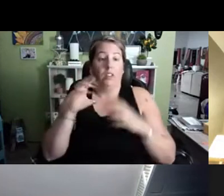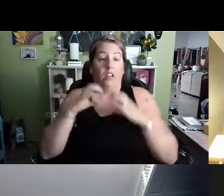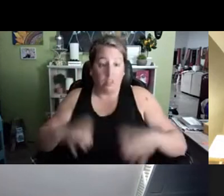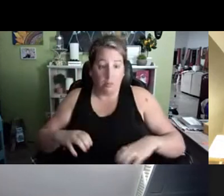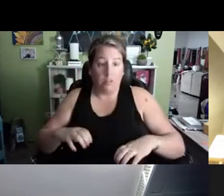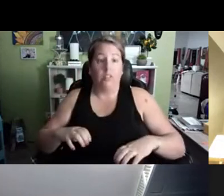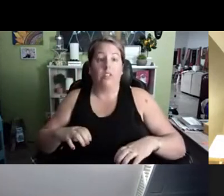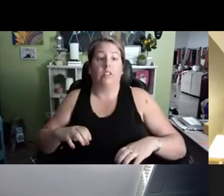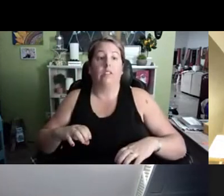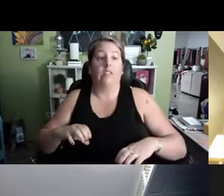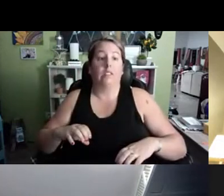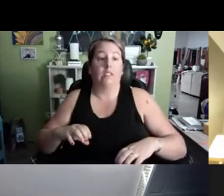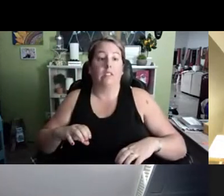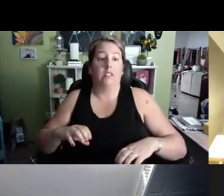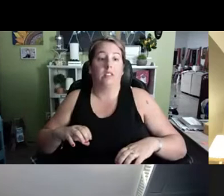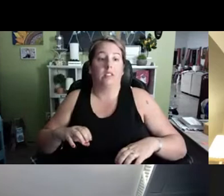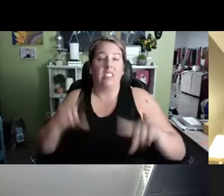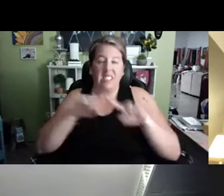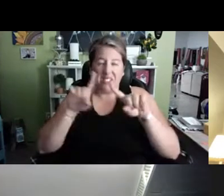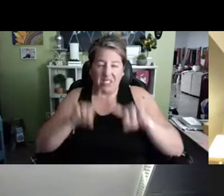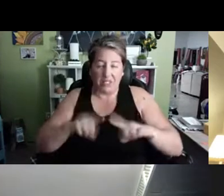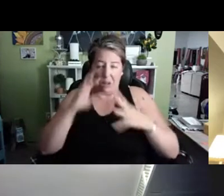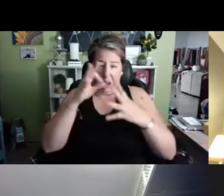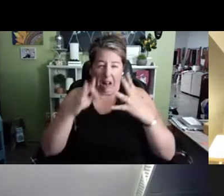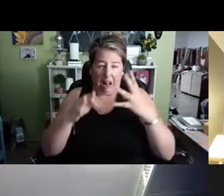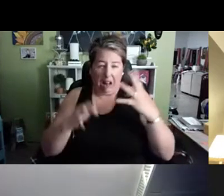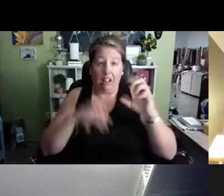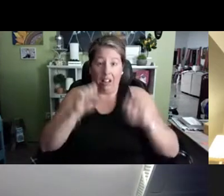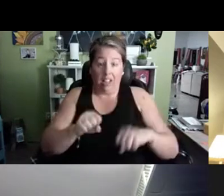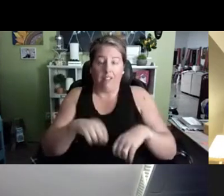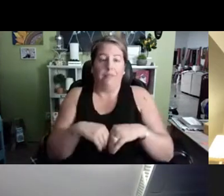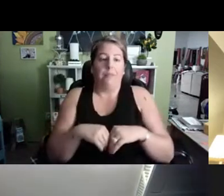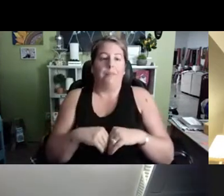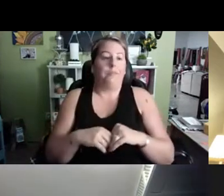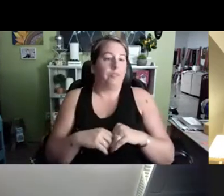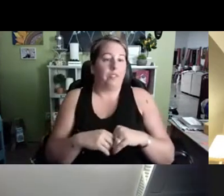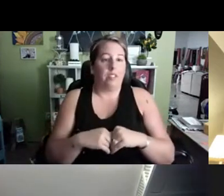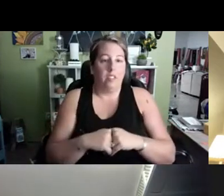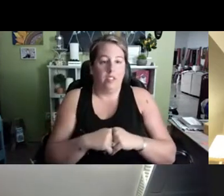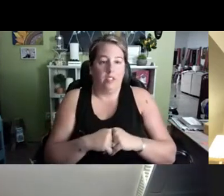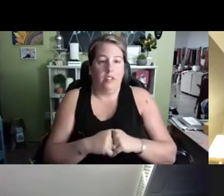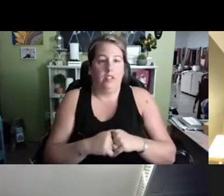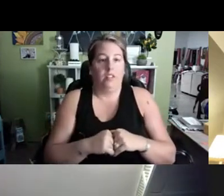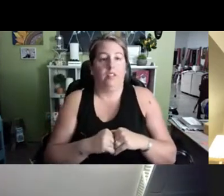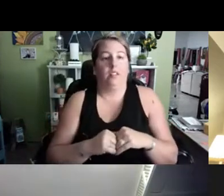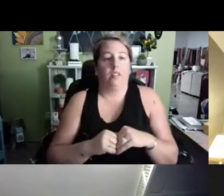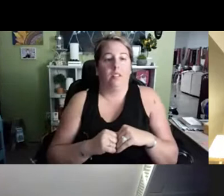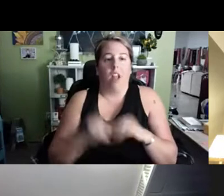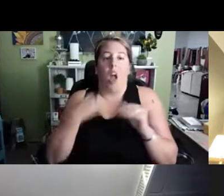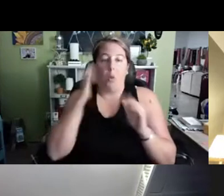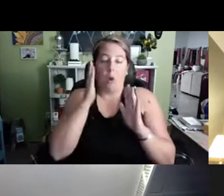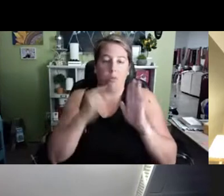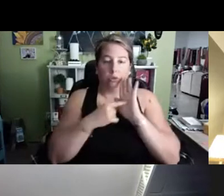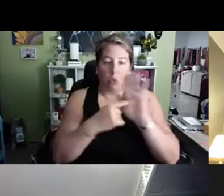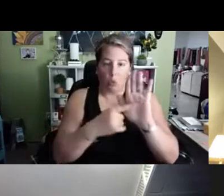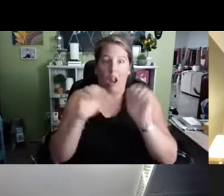talked so many different ways, and we can kind of talk about it too after I show you how to do it and how simple